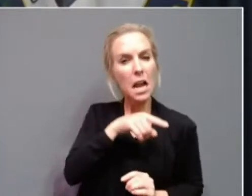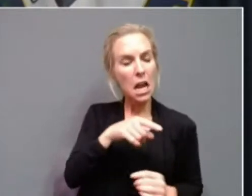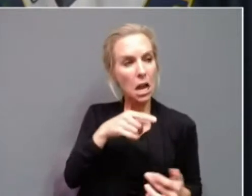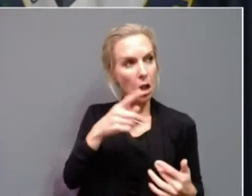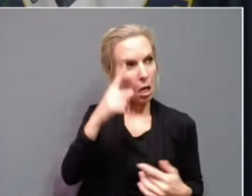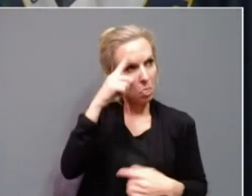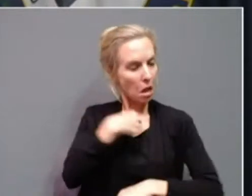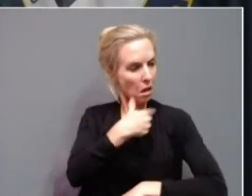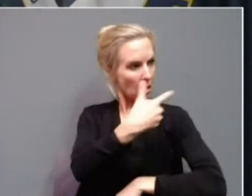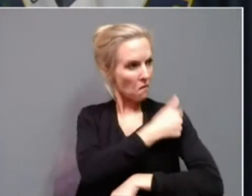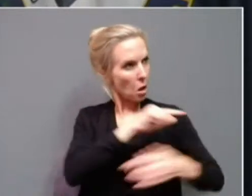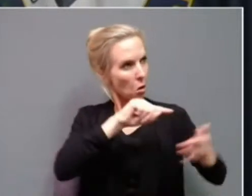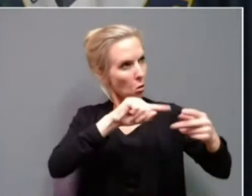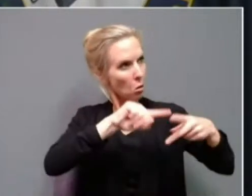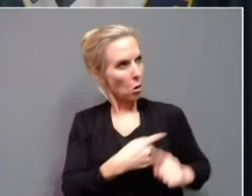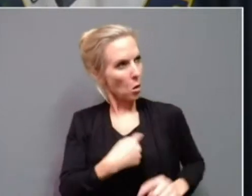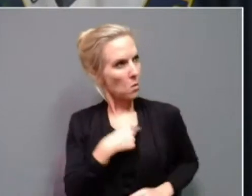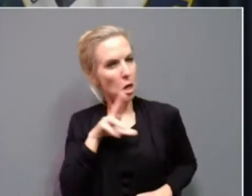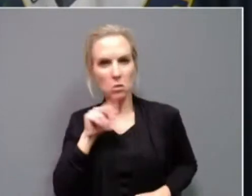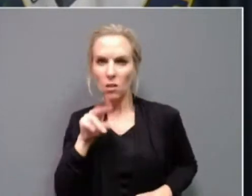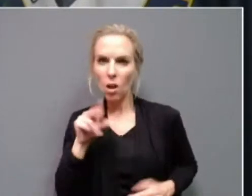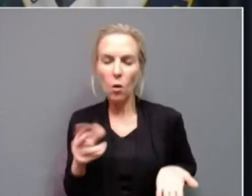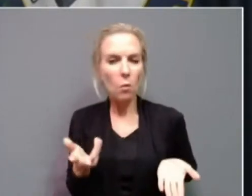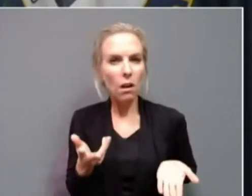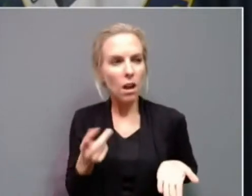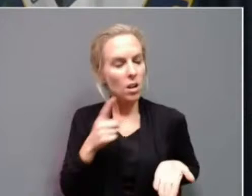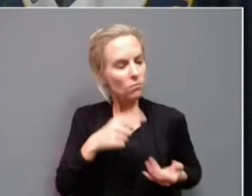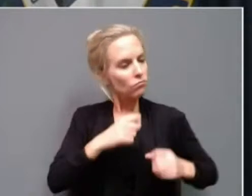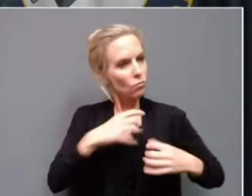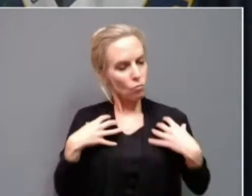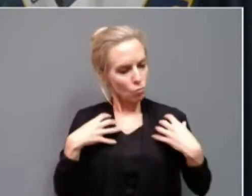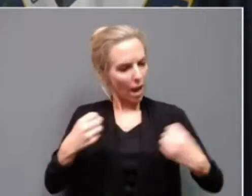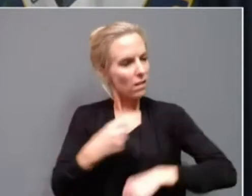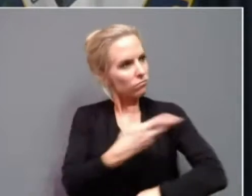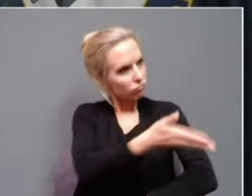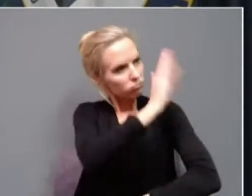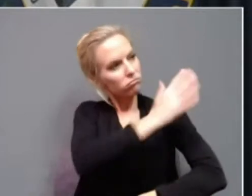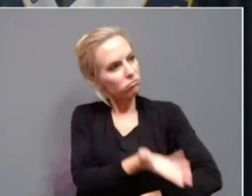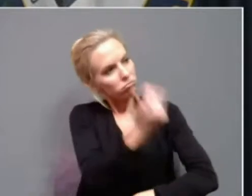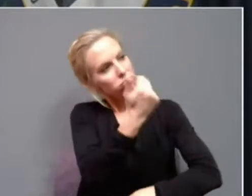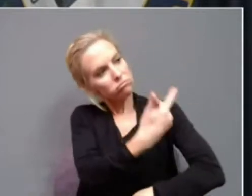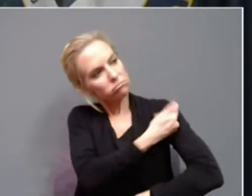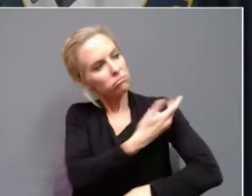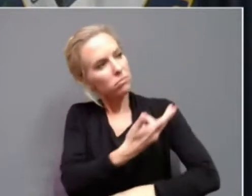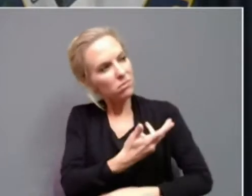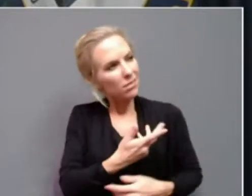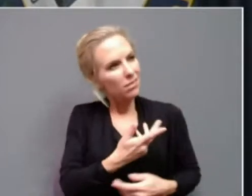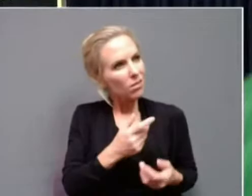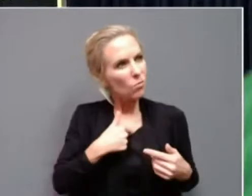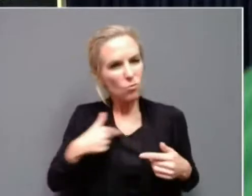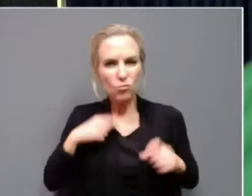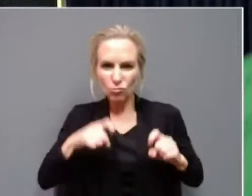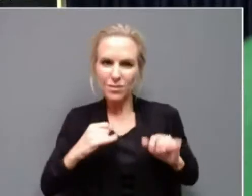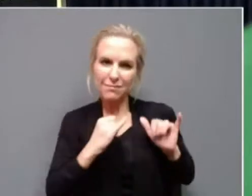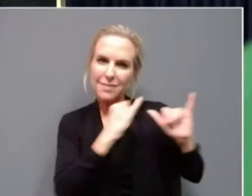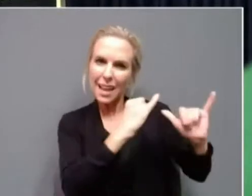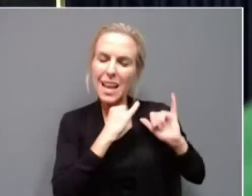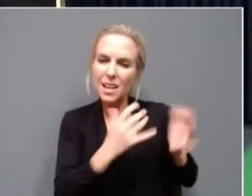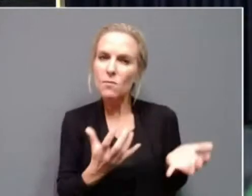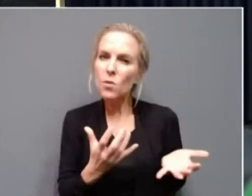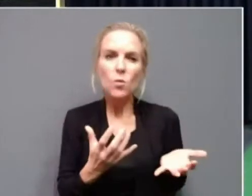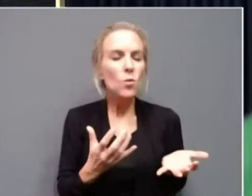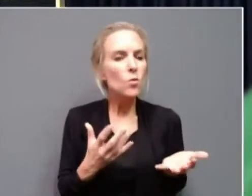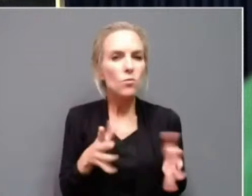him. Why should any of the rest of us? This is one of the most tragic sets of